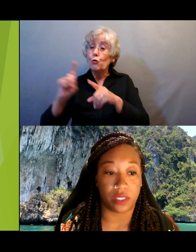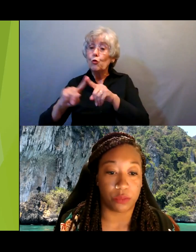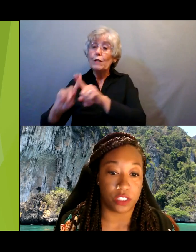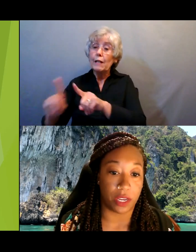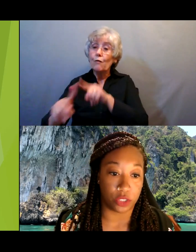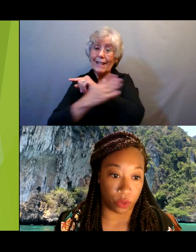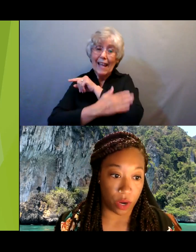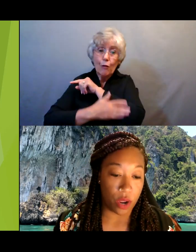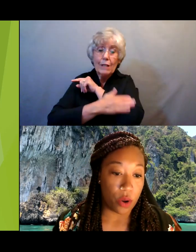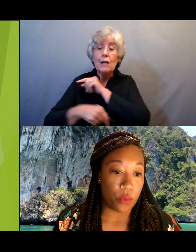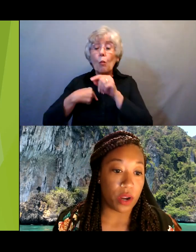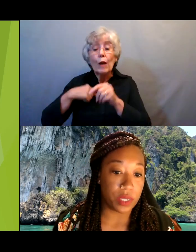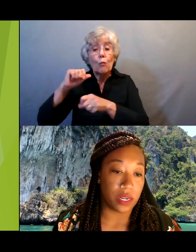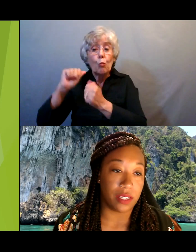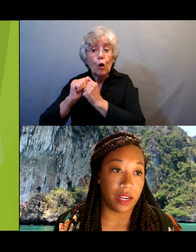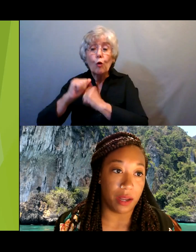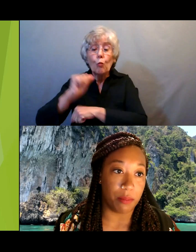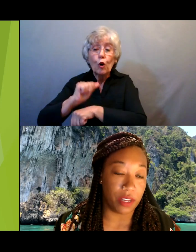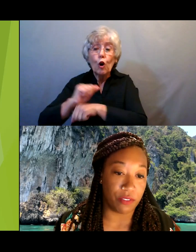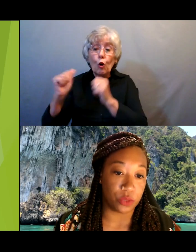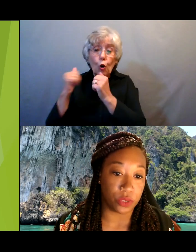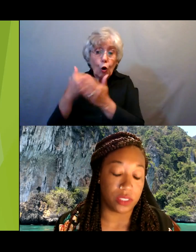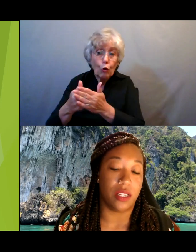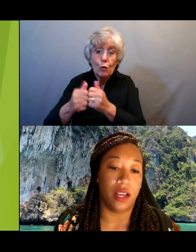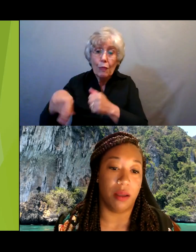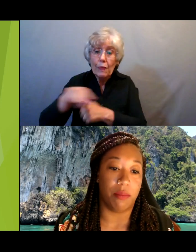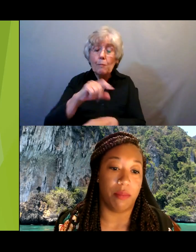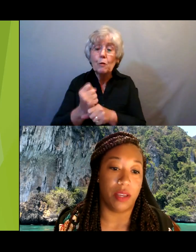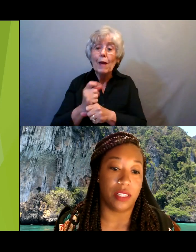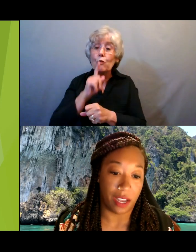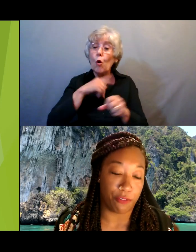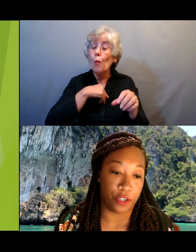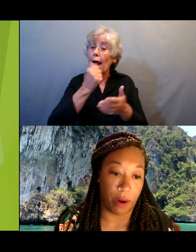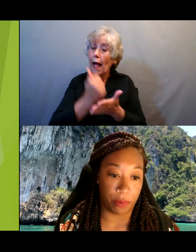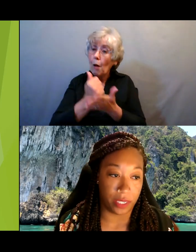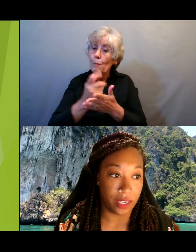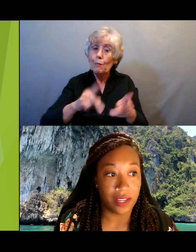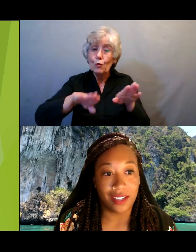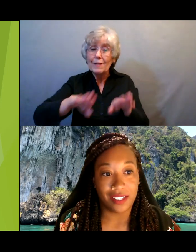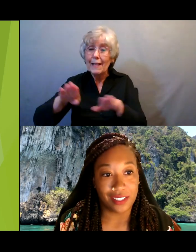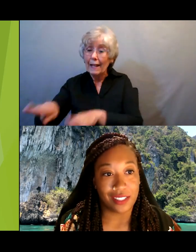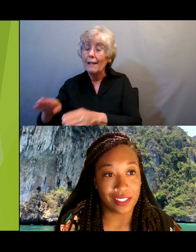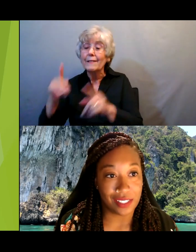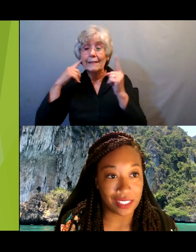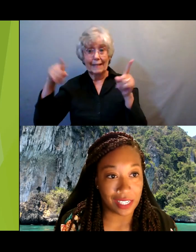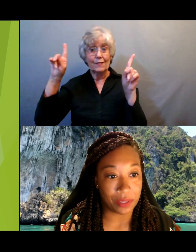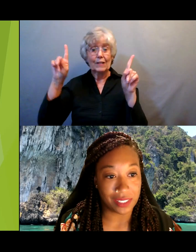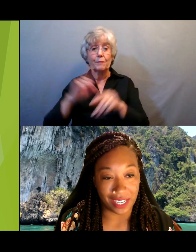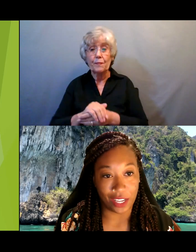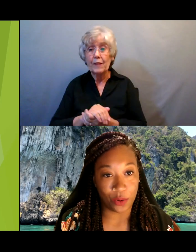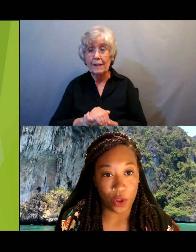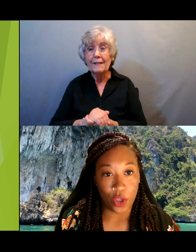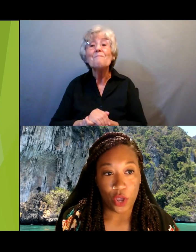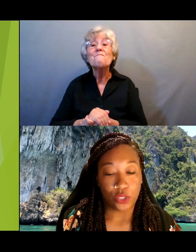closely with them just to make sure we are resettling individuals into California properly. Next slide, please.